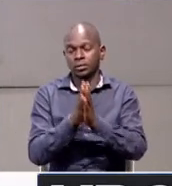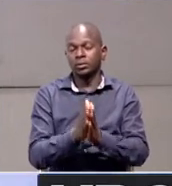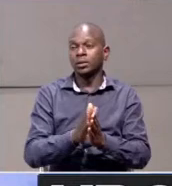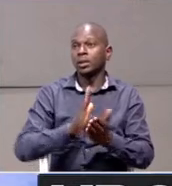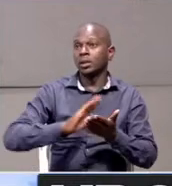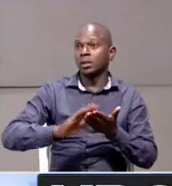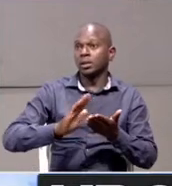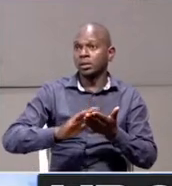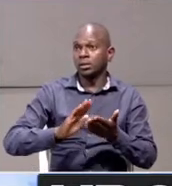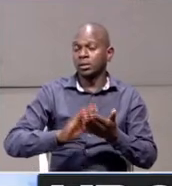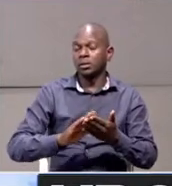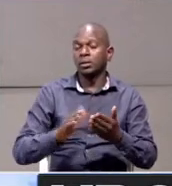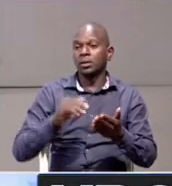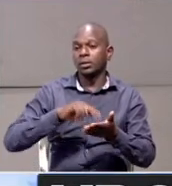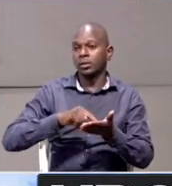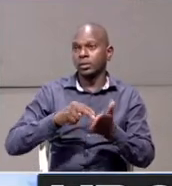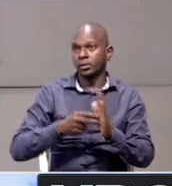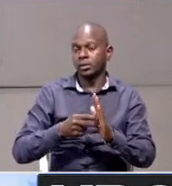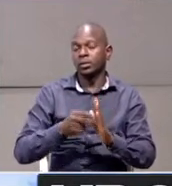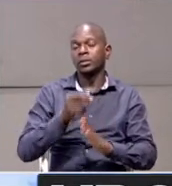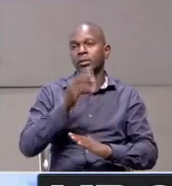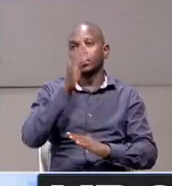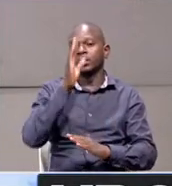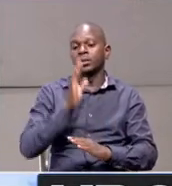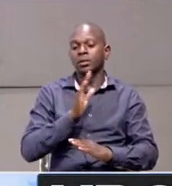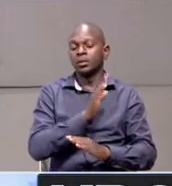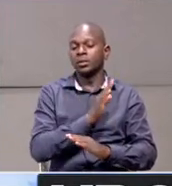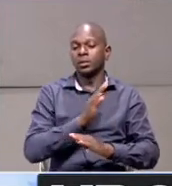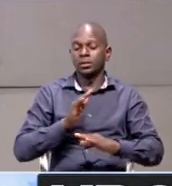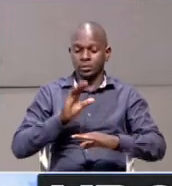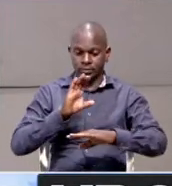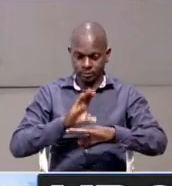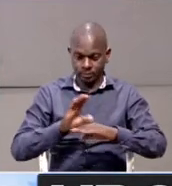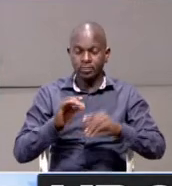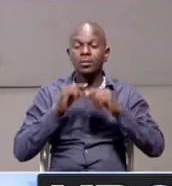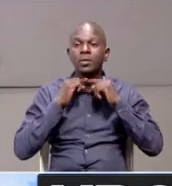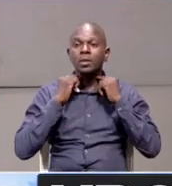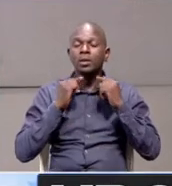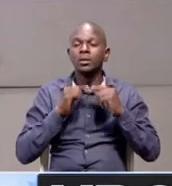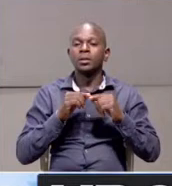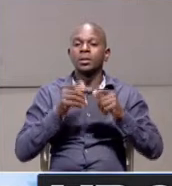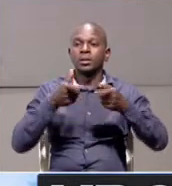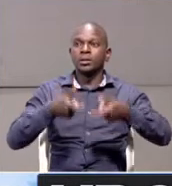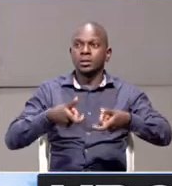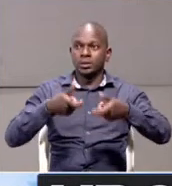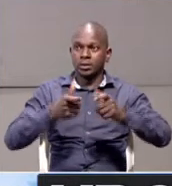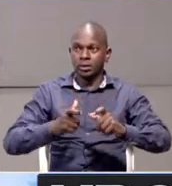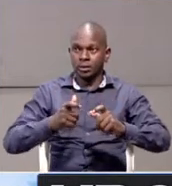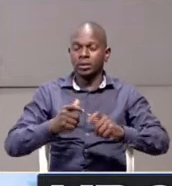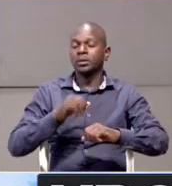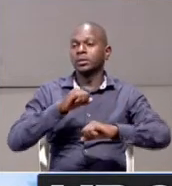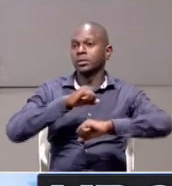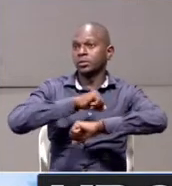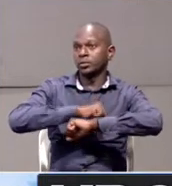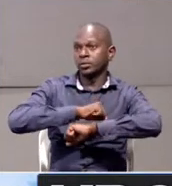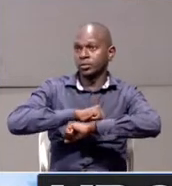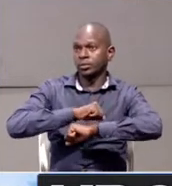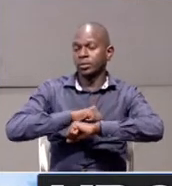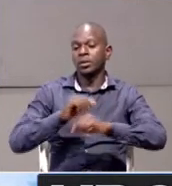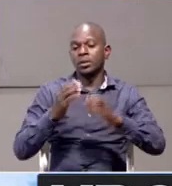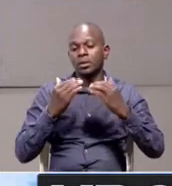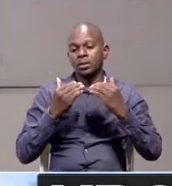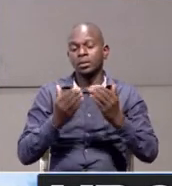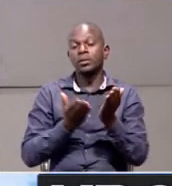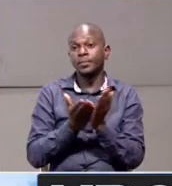forgiveness to give clear meaning of the Catholic Church. The chaplain of Setter Schools, Reverend Father Peter Ntege, was leading the